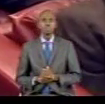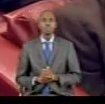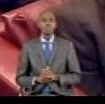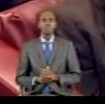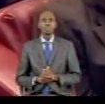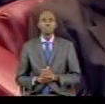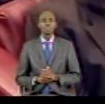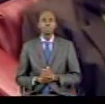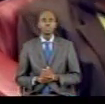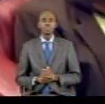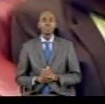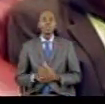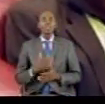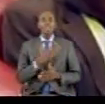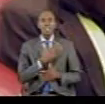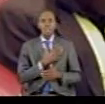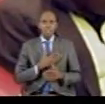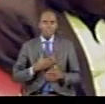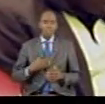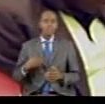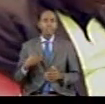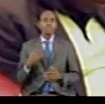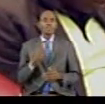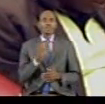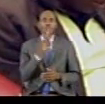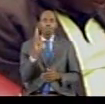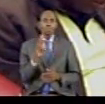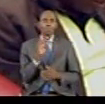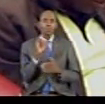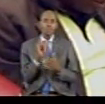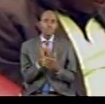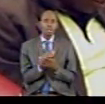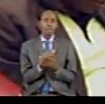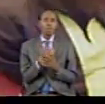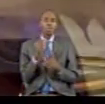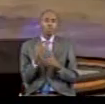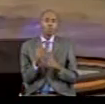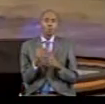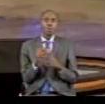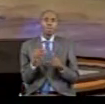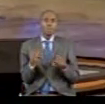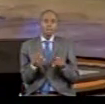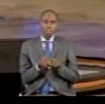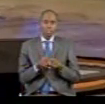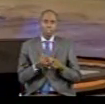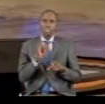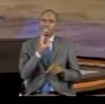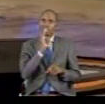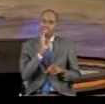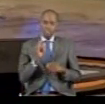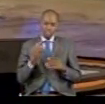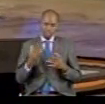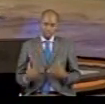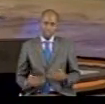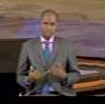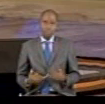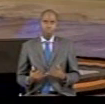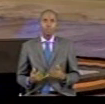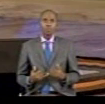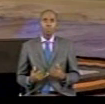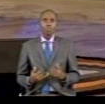And emphasize is at the present moment, today, in your present life,